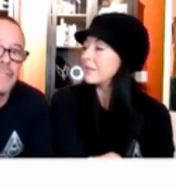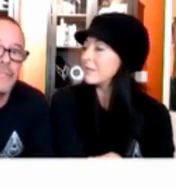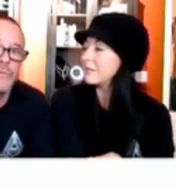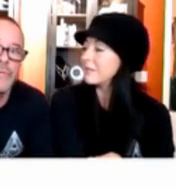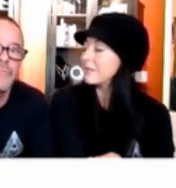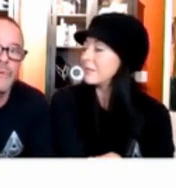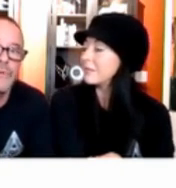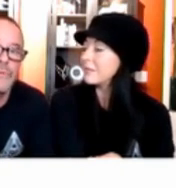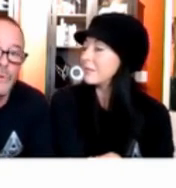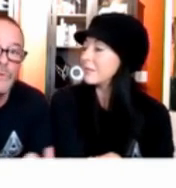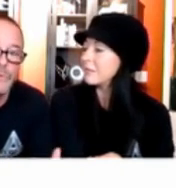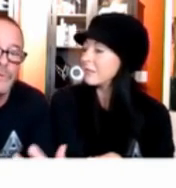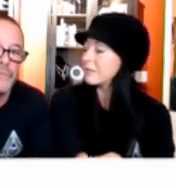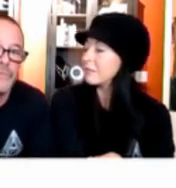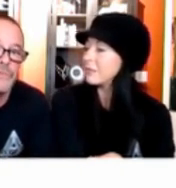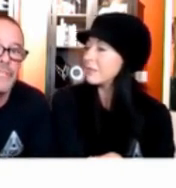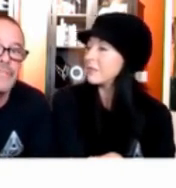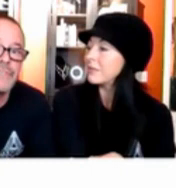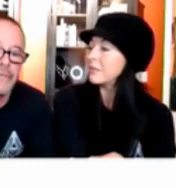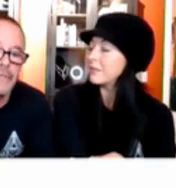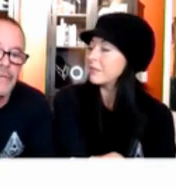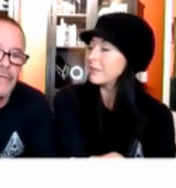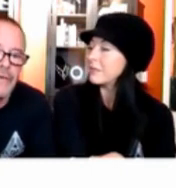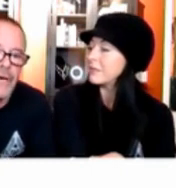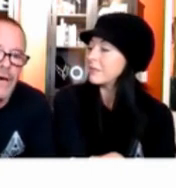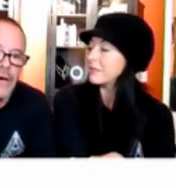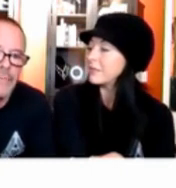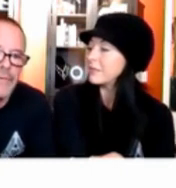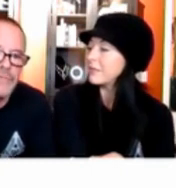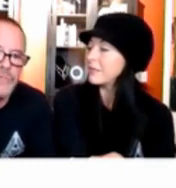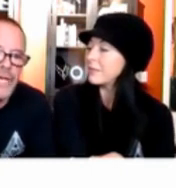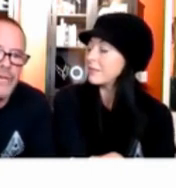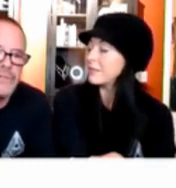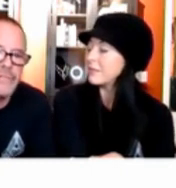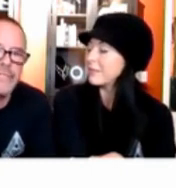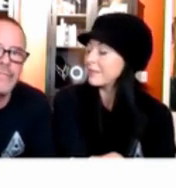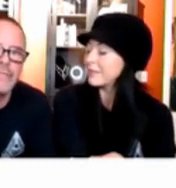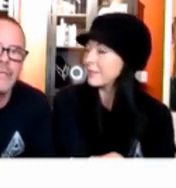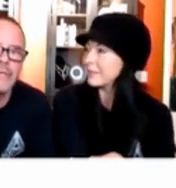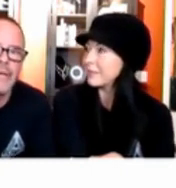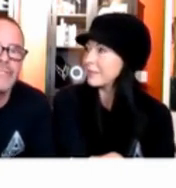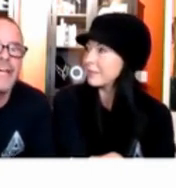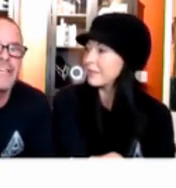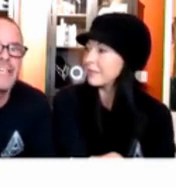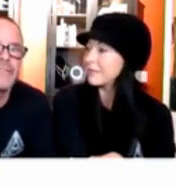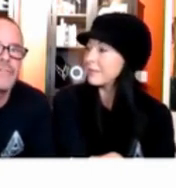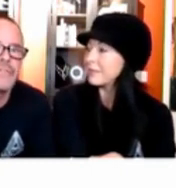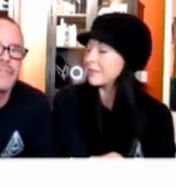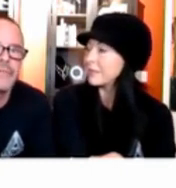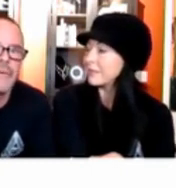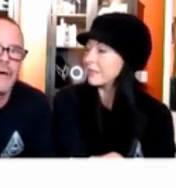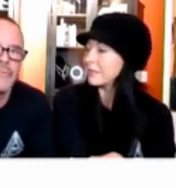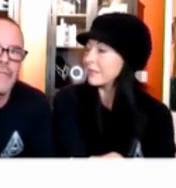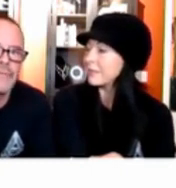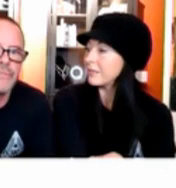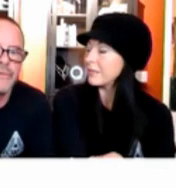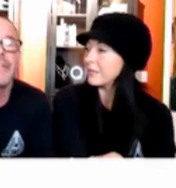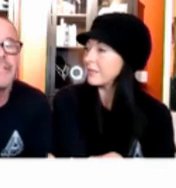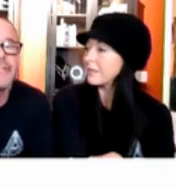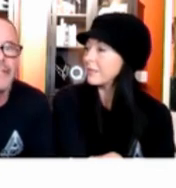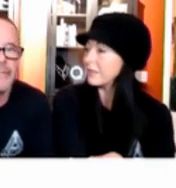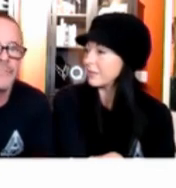1996, when full wolves were first released there. It changed the entire ecosystem of Yellowstone.